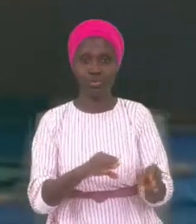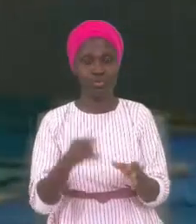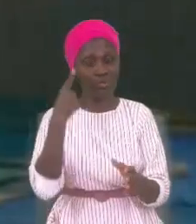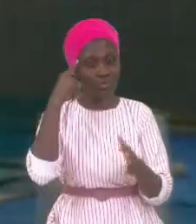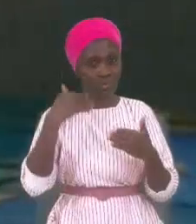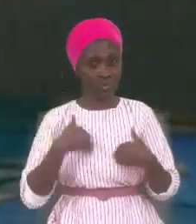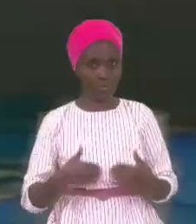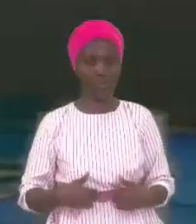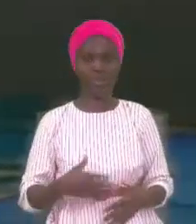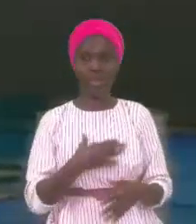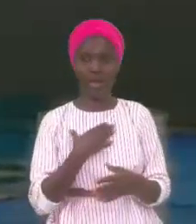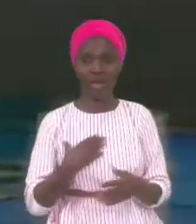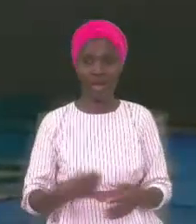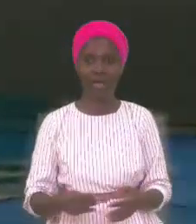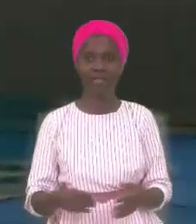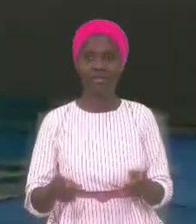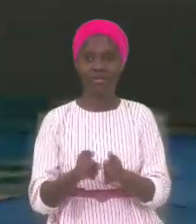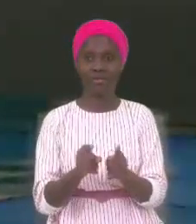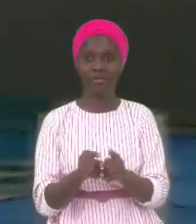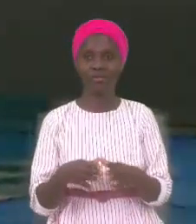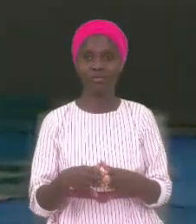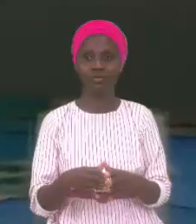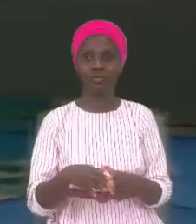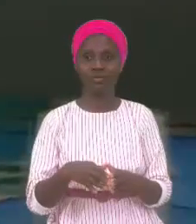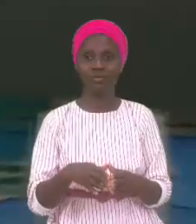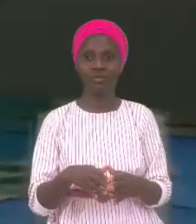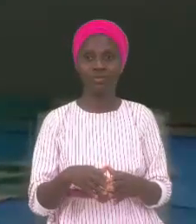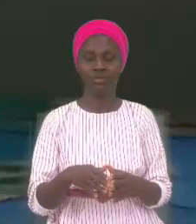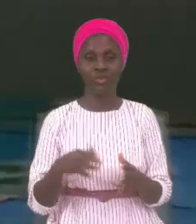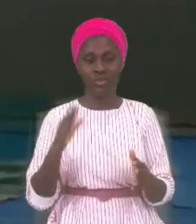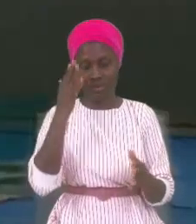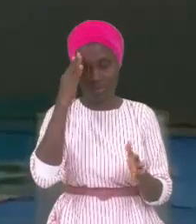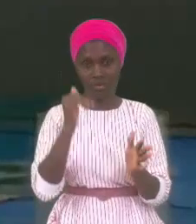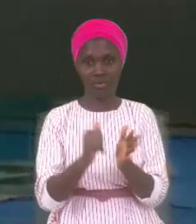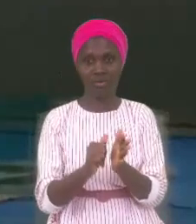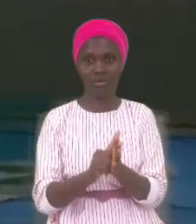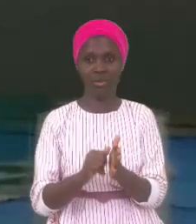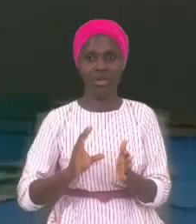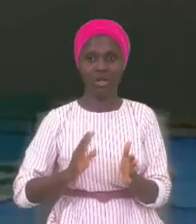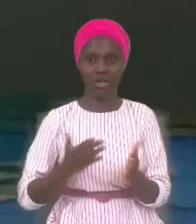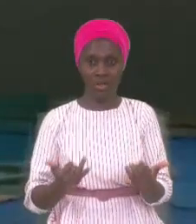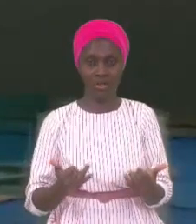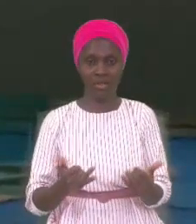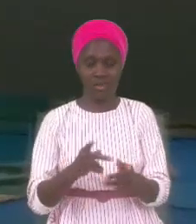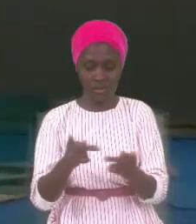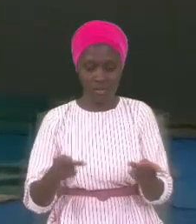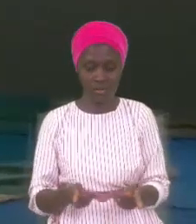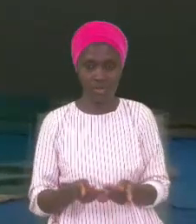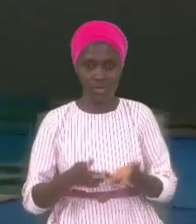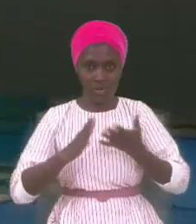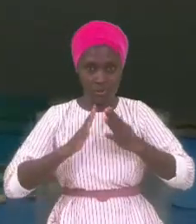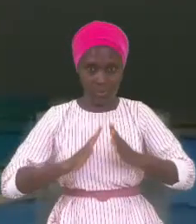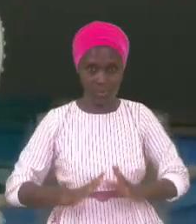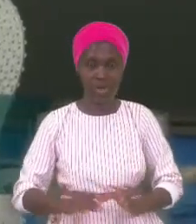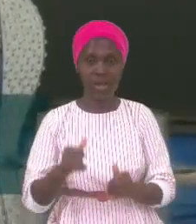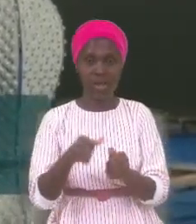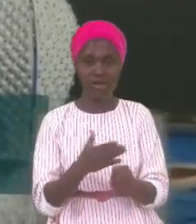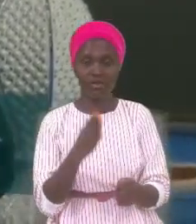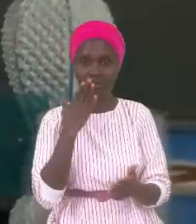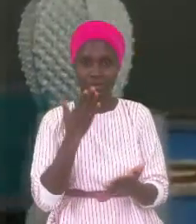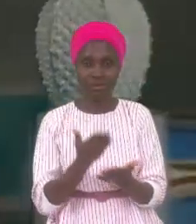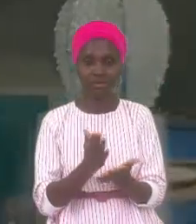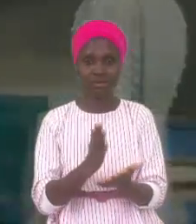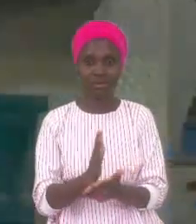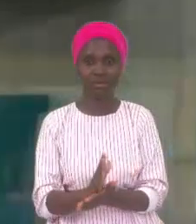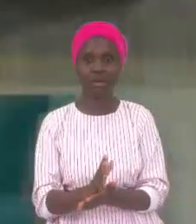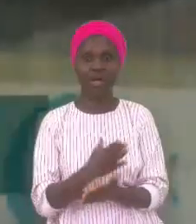we have, you know, our nerves are cooled down and everything is pleasant, they are ministers to them. And the people that